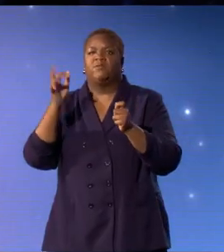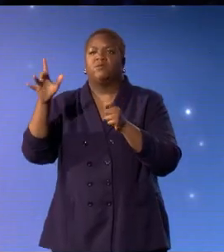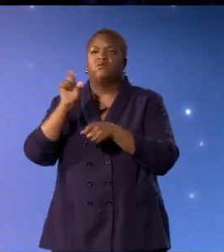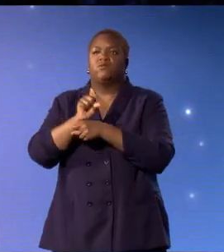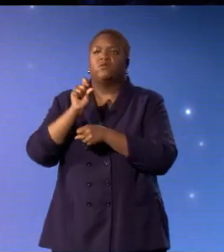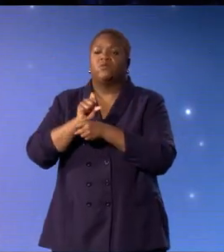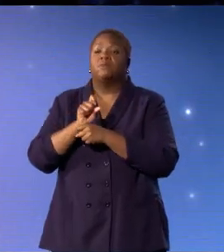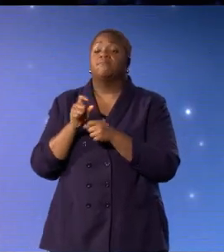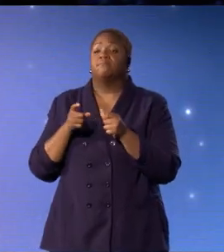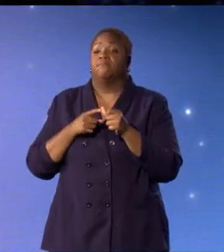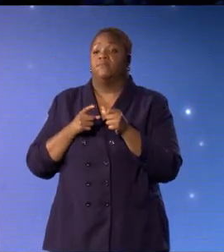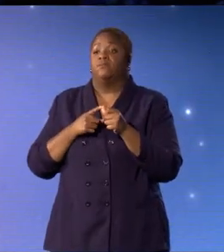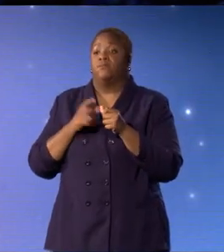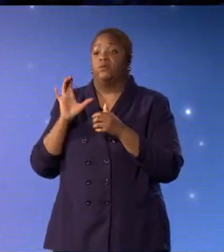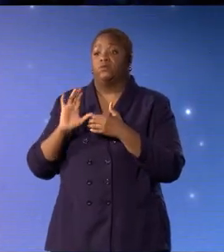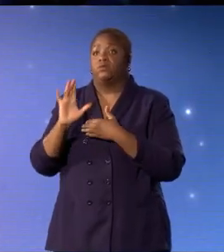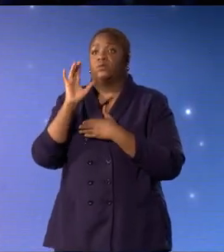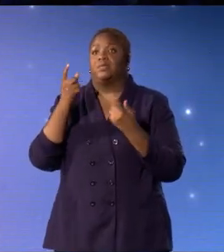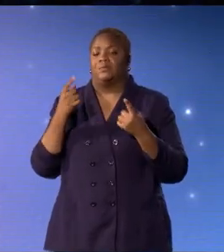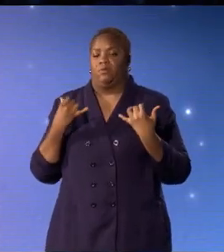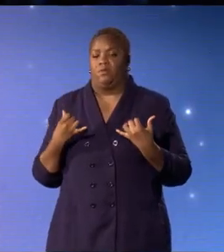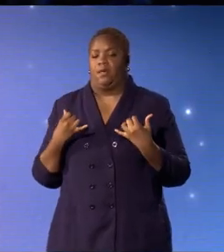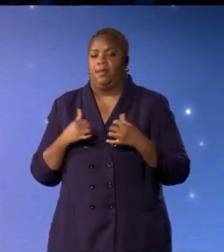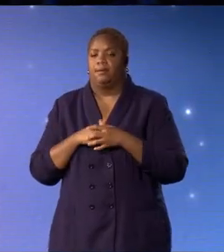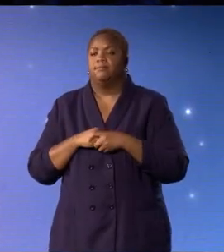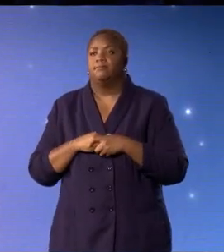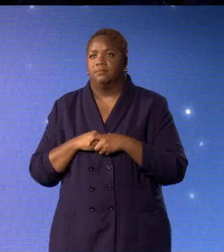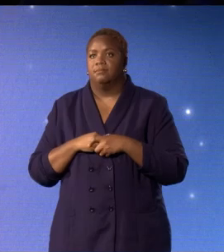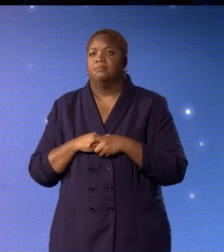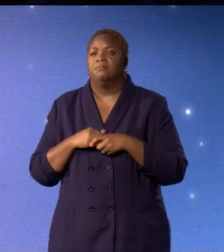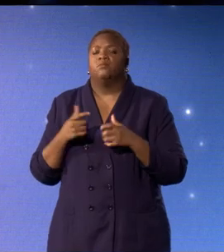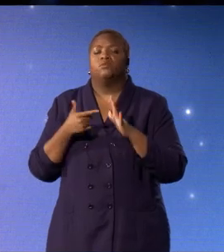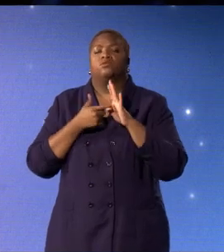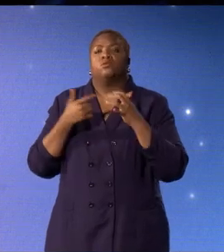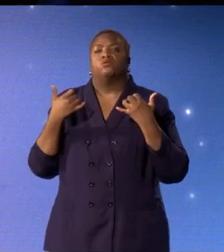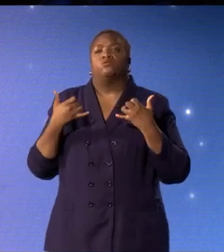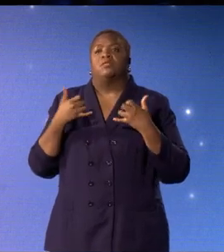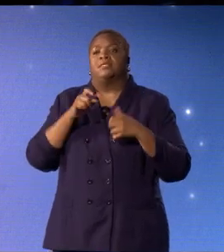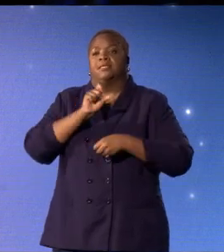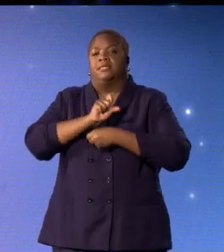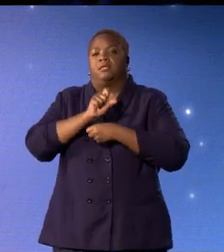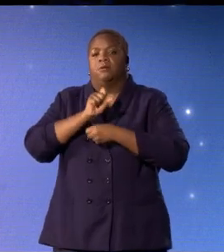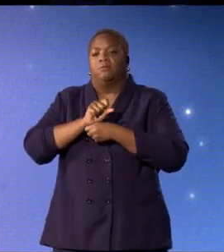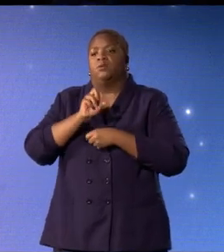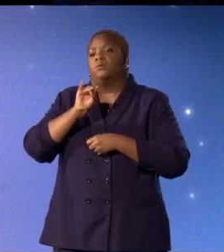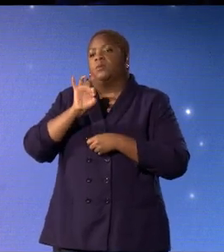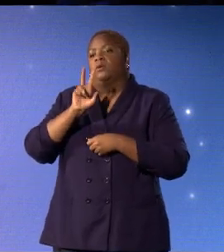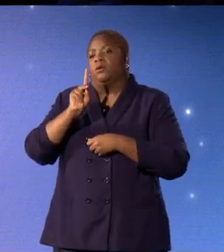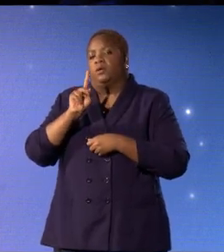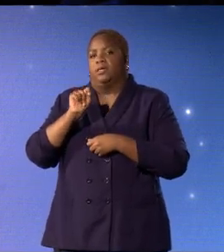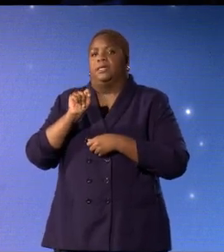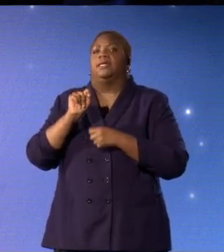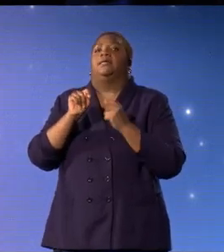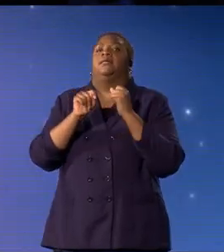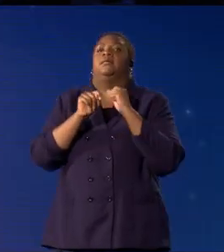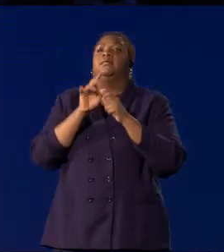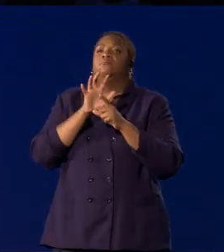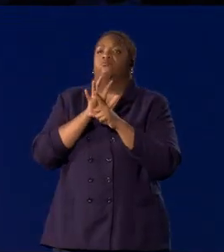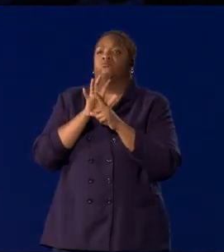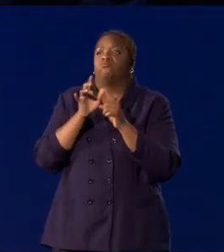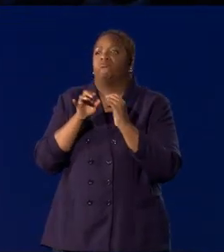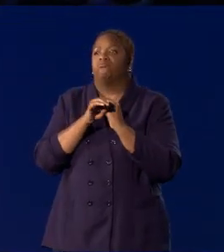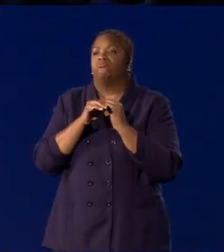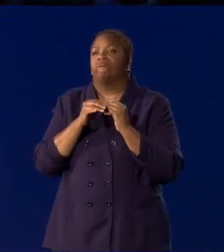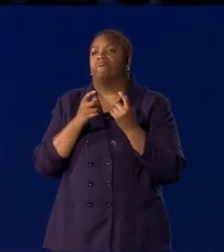by exploring where we are right now. We'll dig into some recent labor market trends. And let's kick it off right away